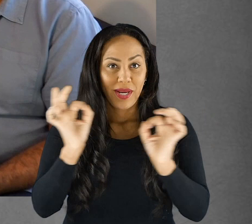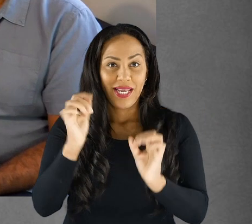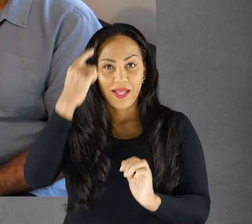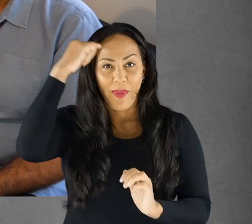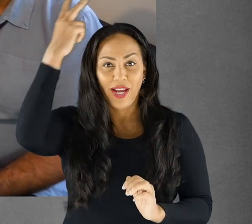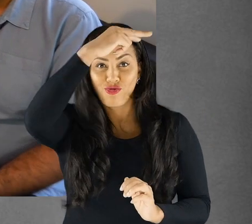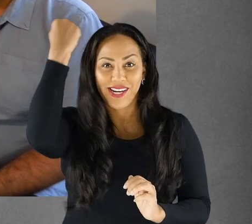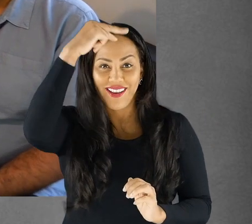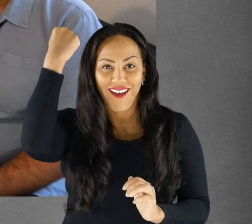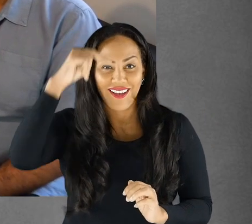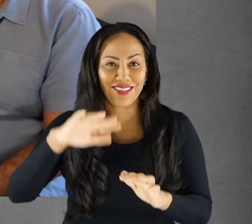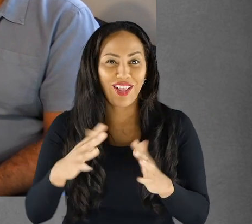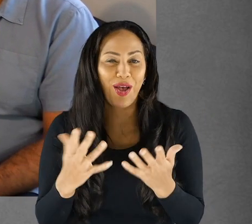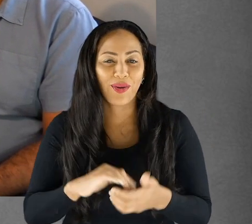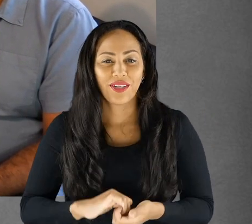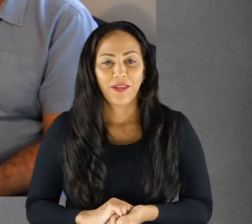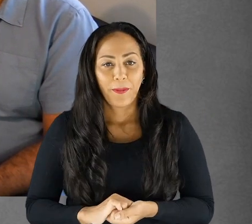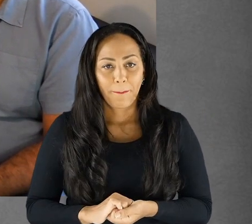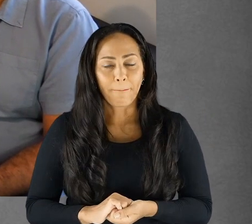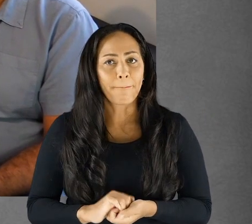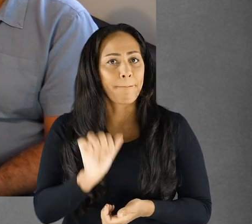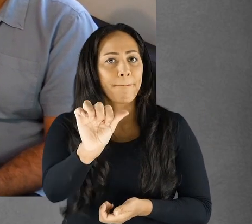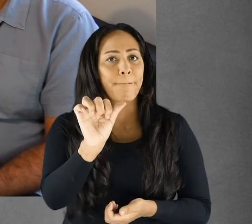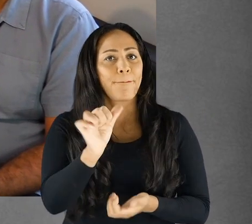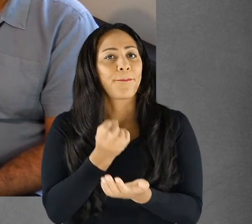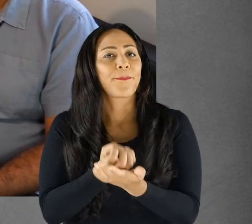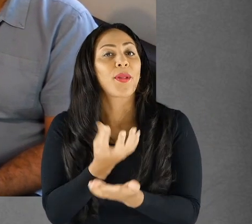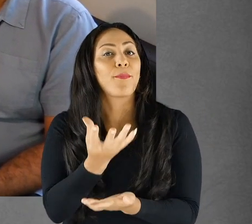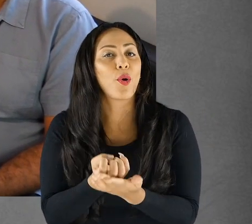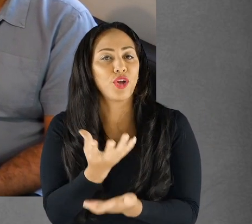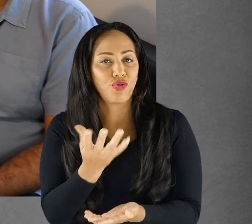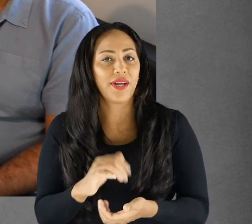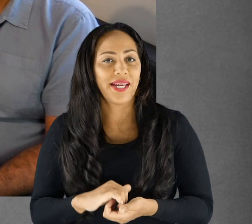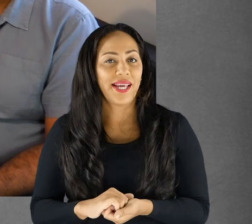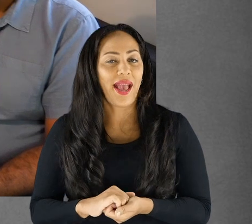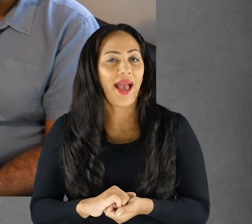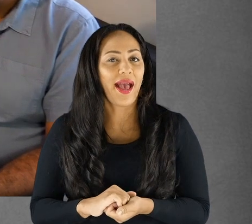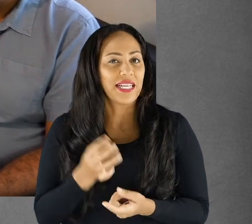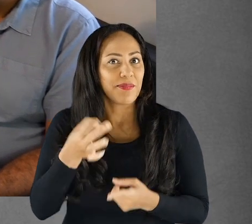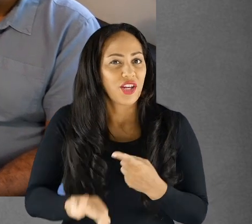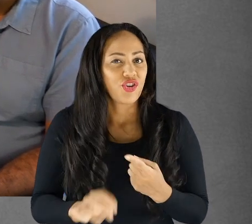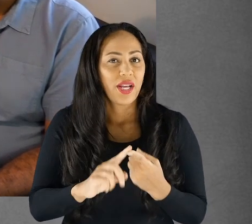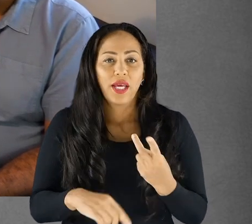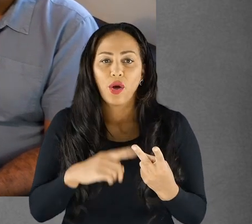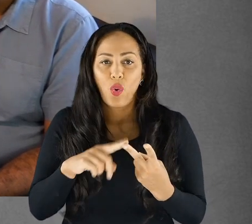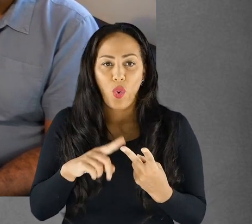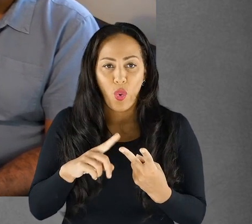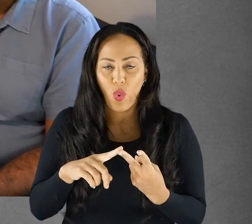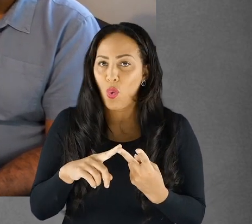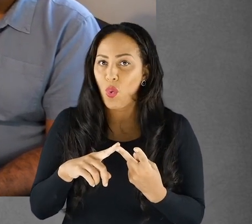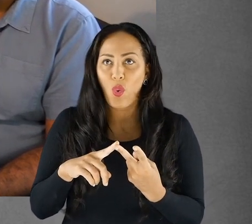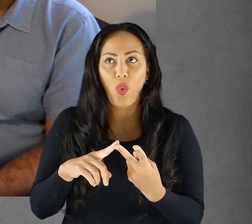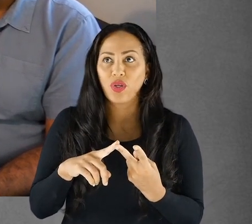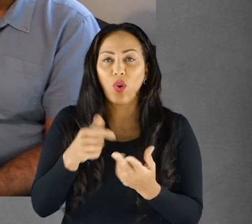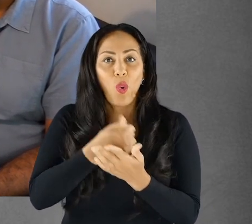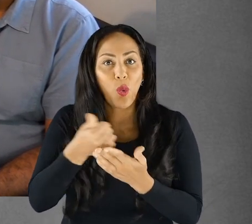we're and you know, especially through poetry, you come to see, but other things as well, what people write about. The story of, is it always the story of me,